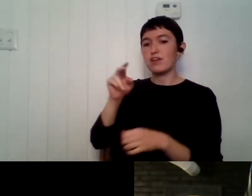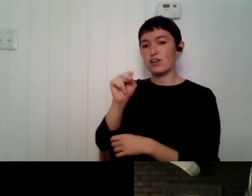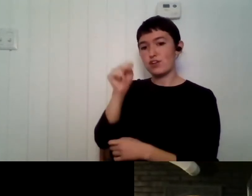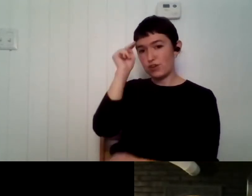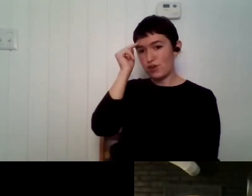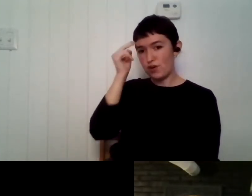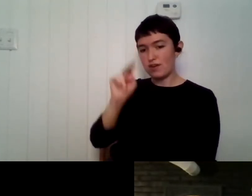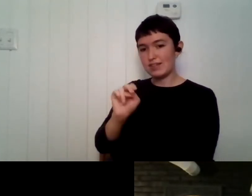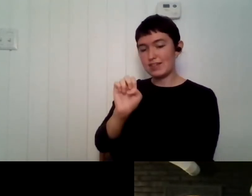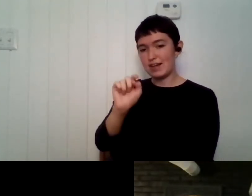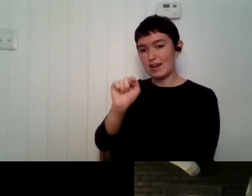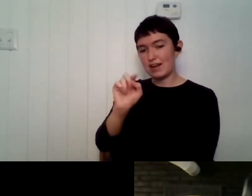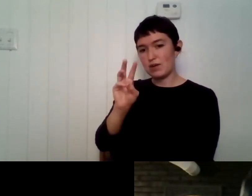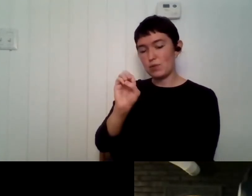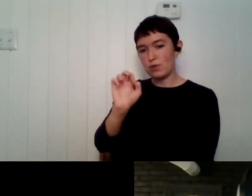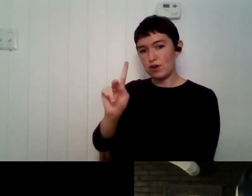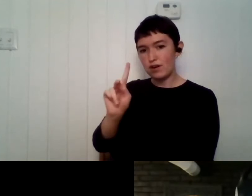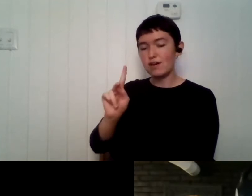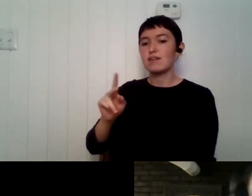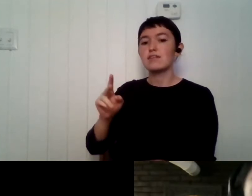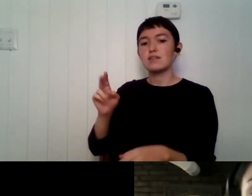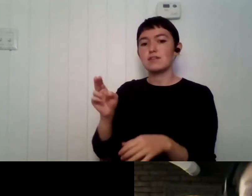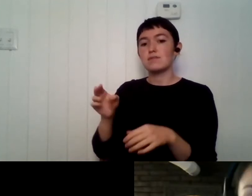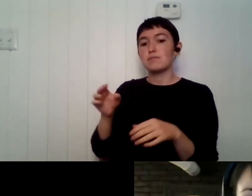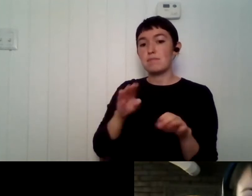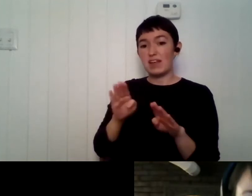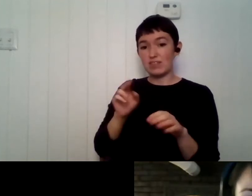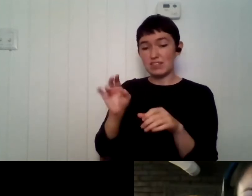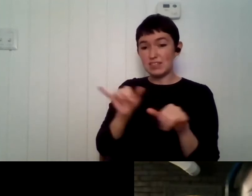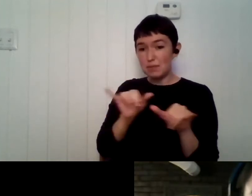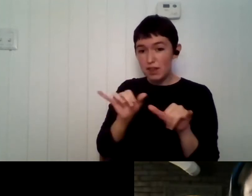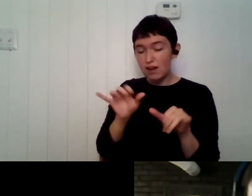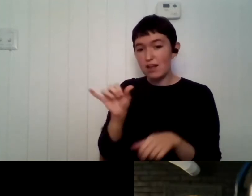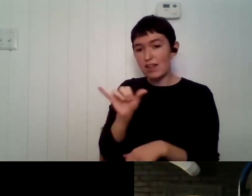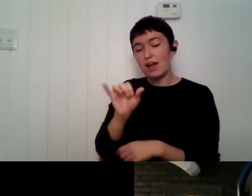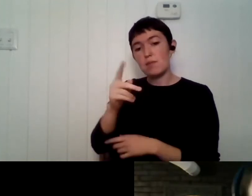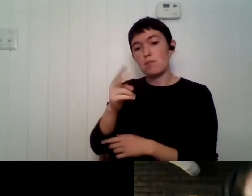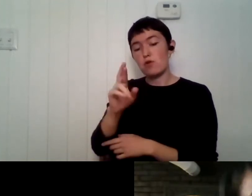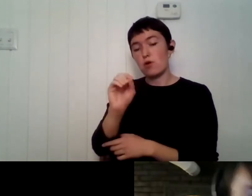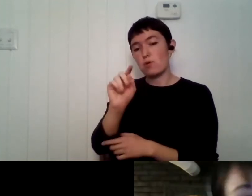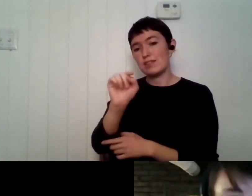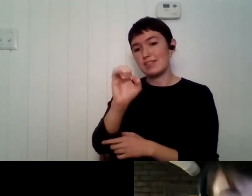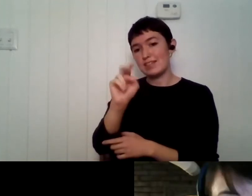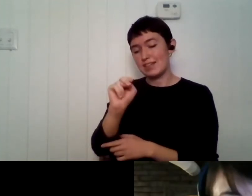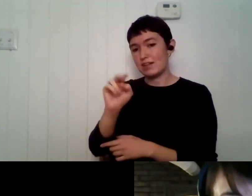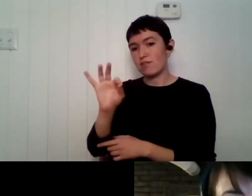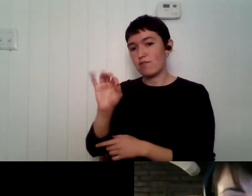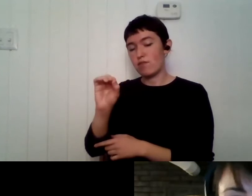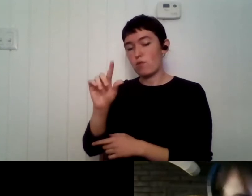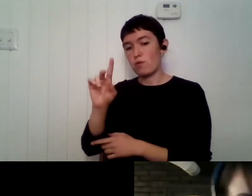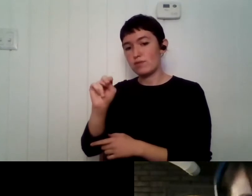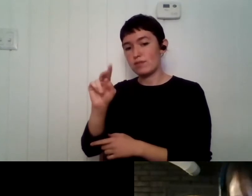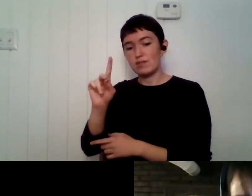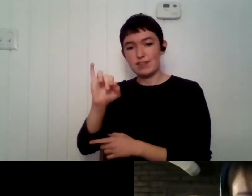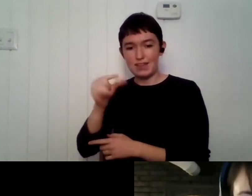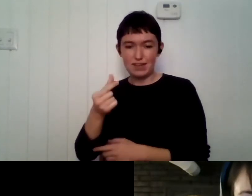ones used to work on protein folding? Yes, so there are people using like neural networks to predict the folded structures of proteins.